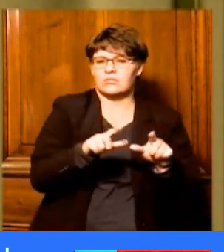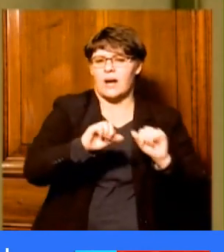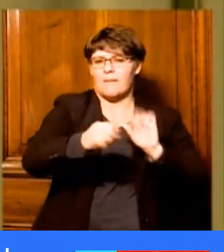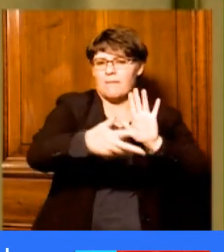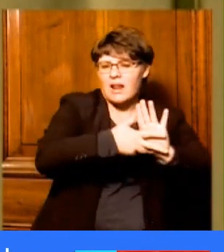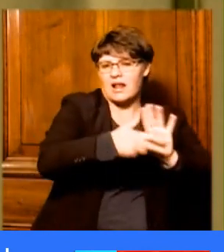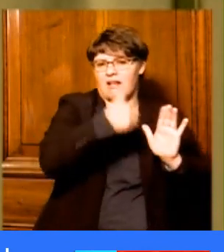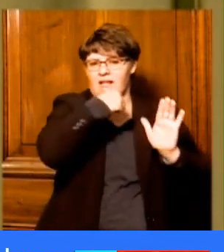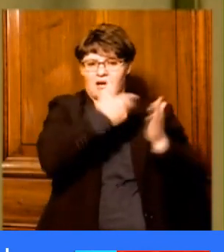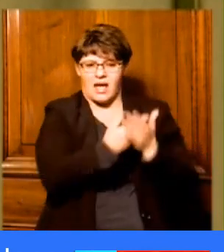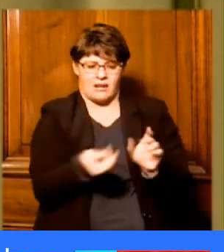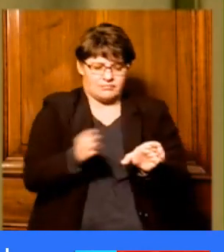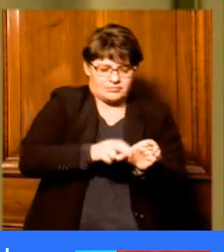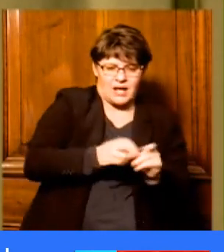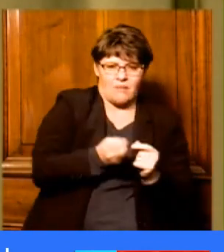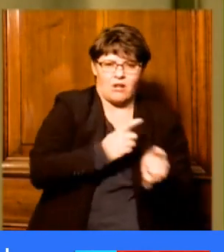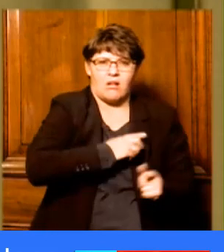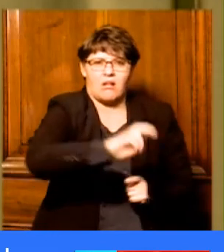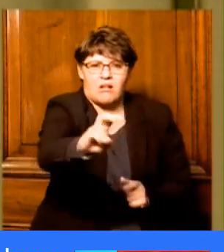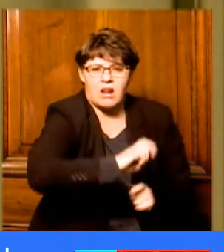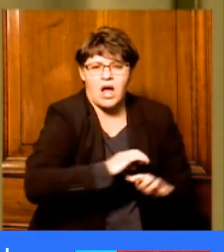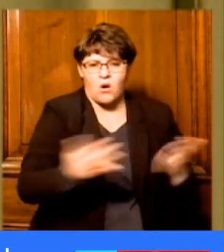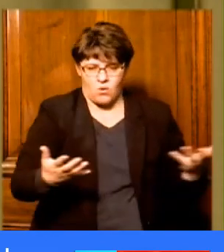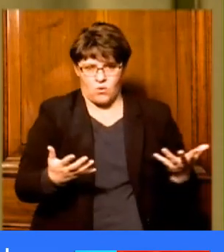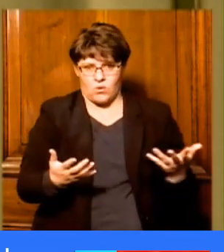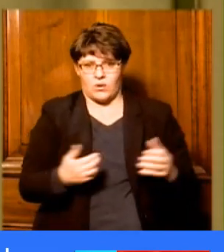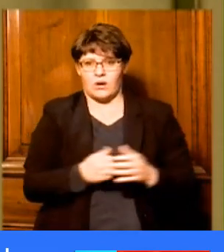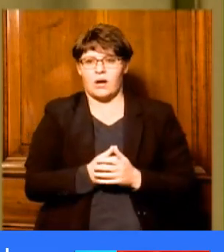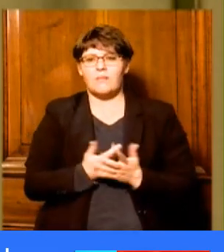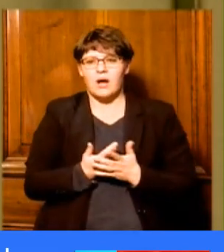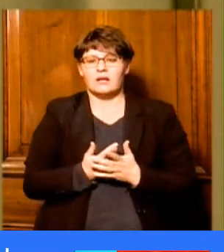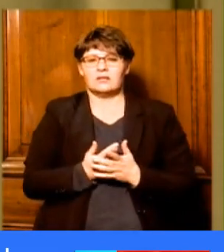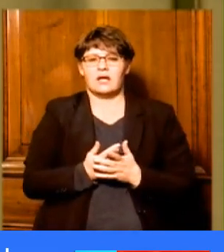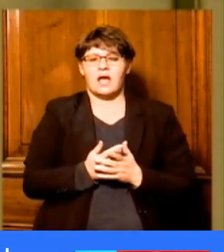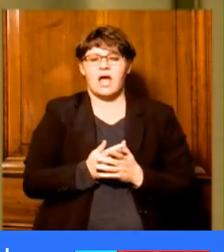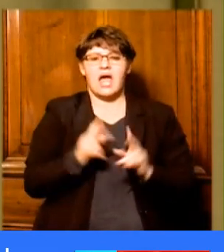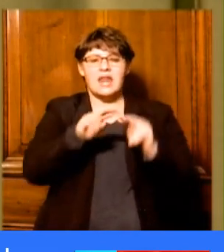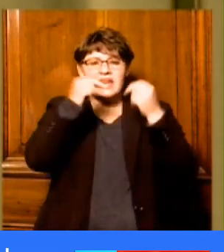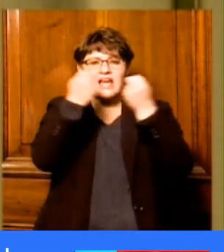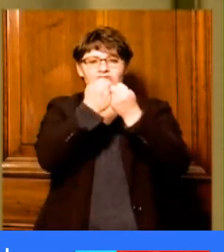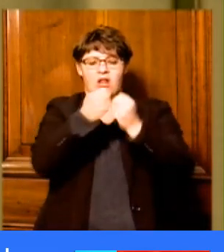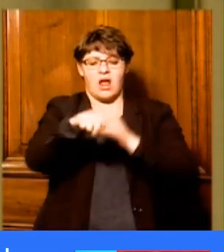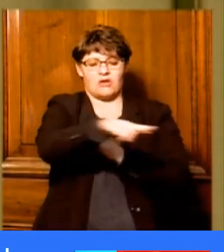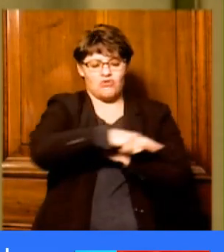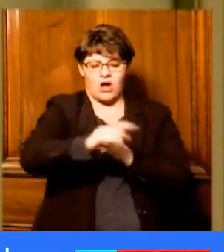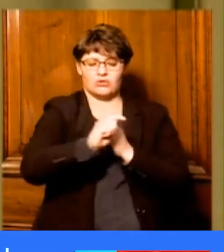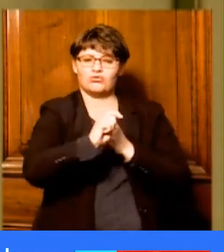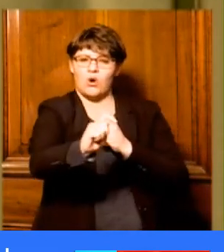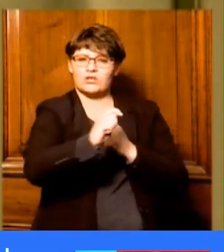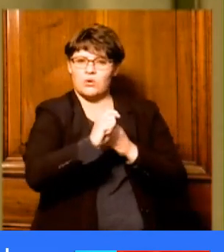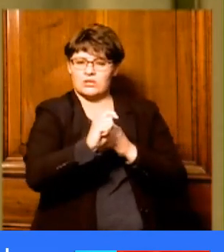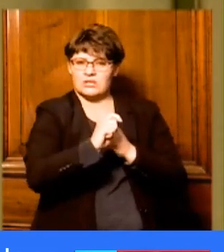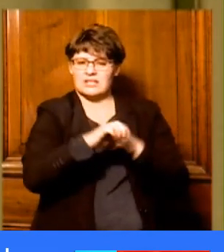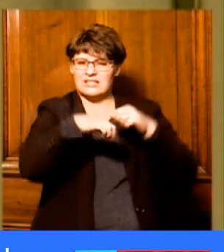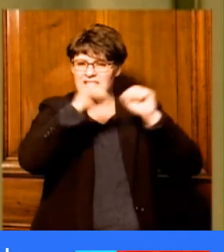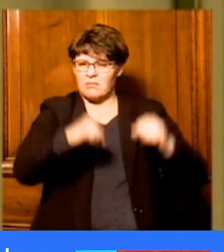know, our OLA system, the National Land Transport Information System, only provides for